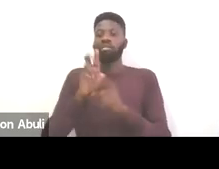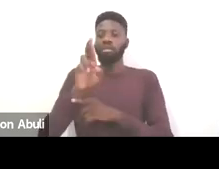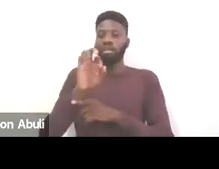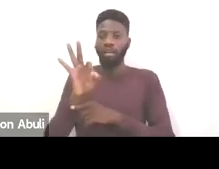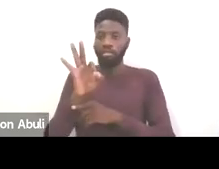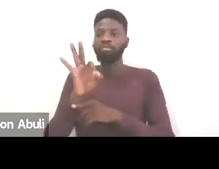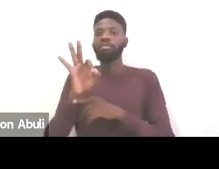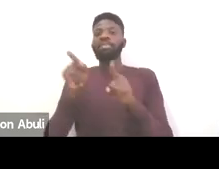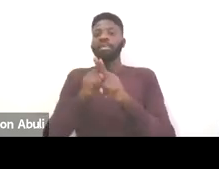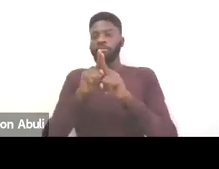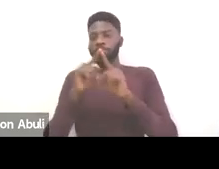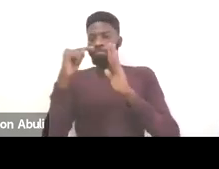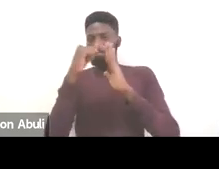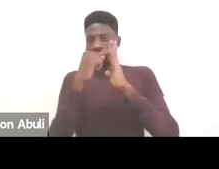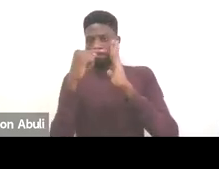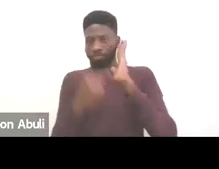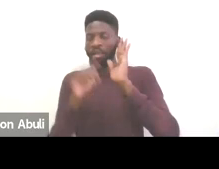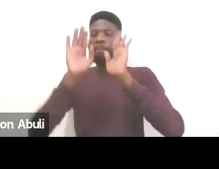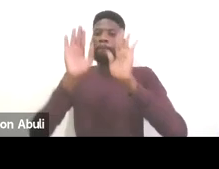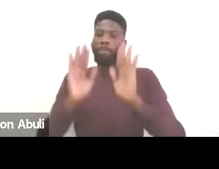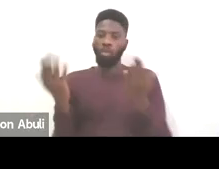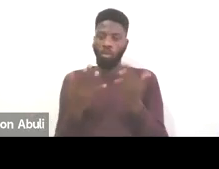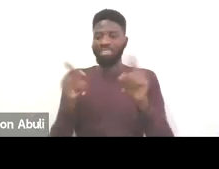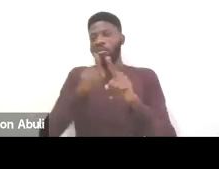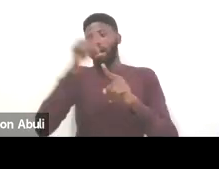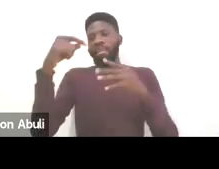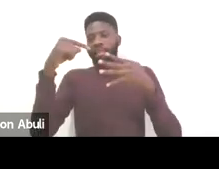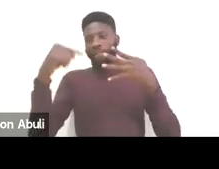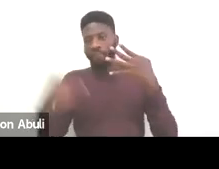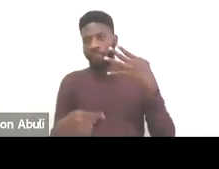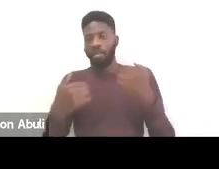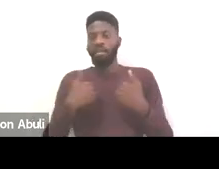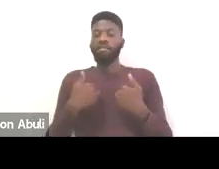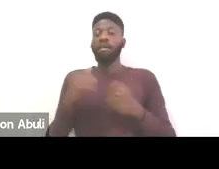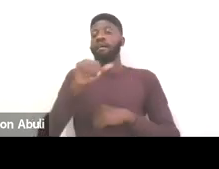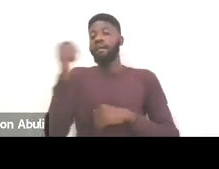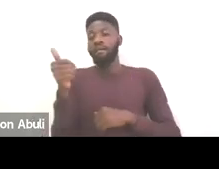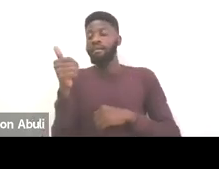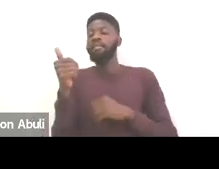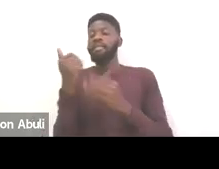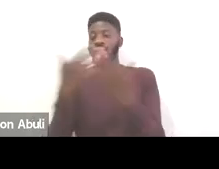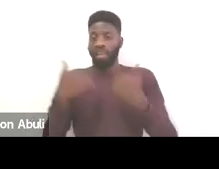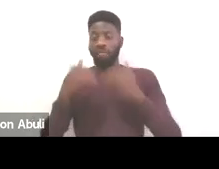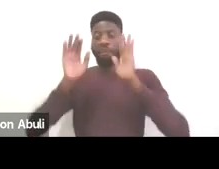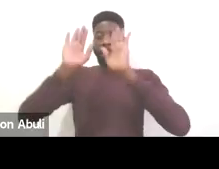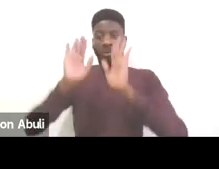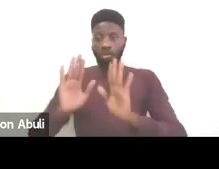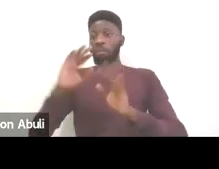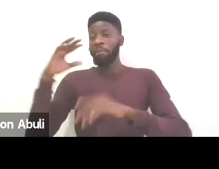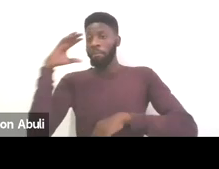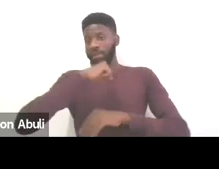and the various components. We say there are a number of things that are very important that you shouldn't lack in your